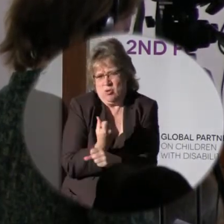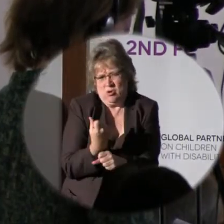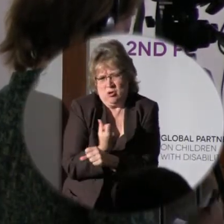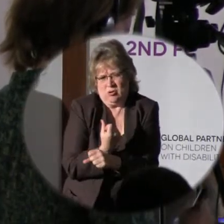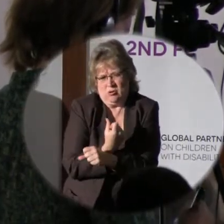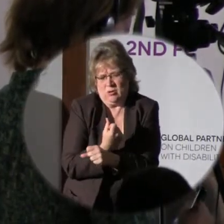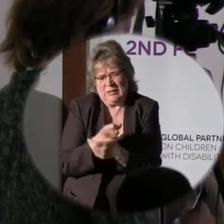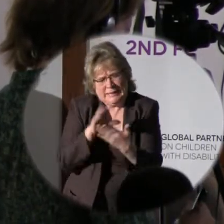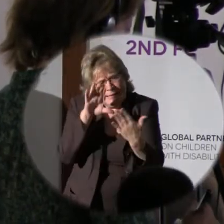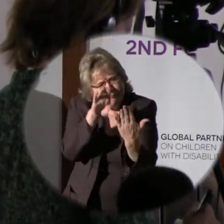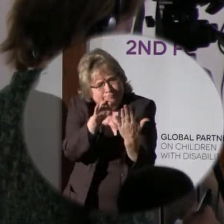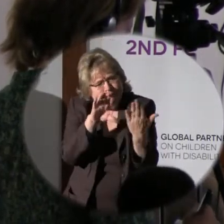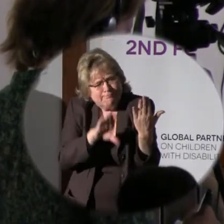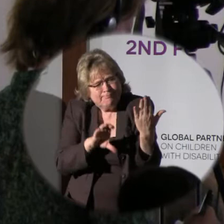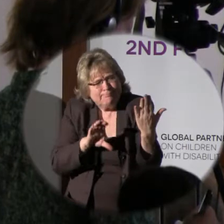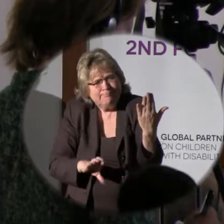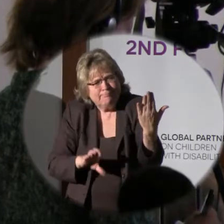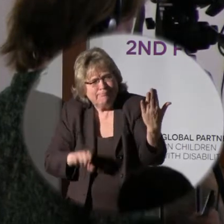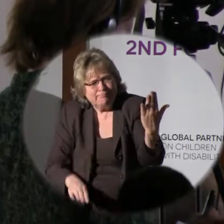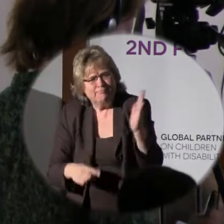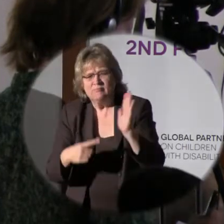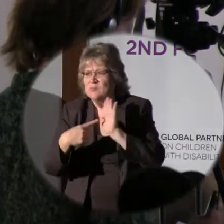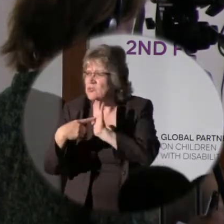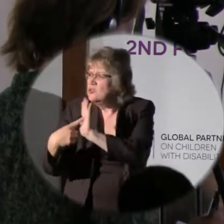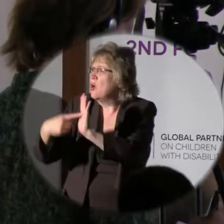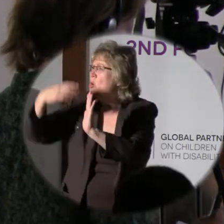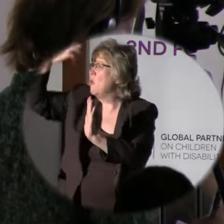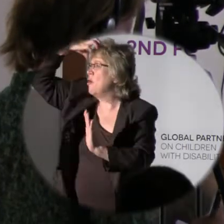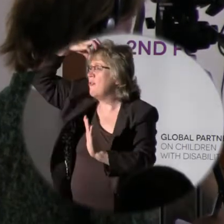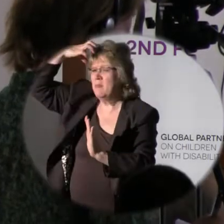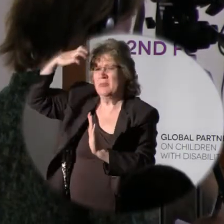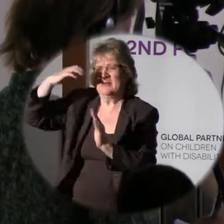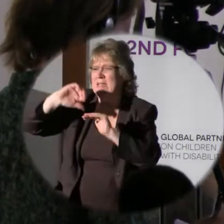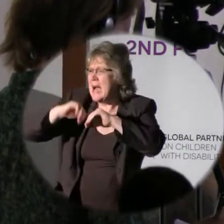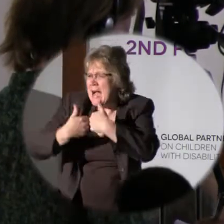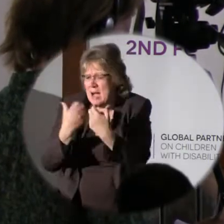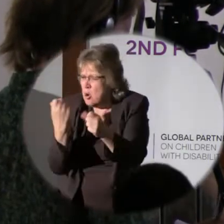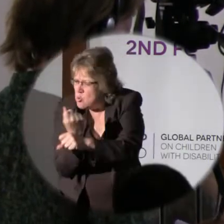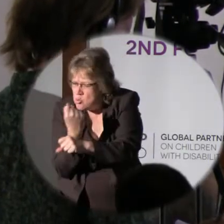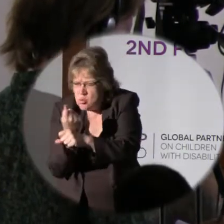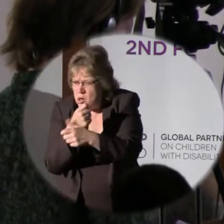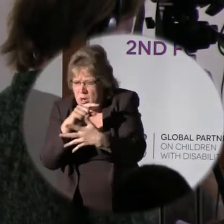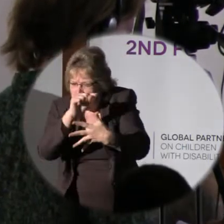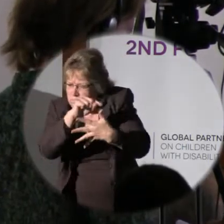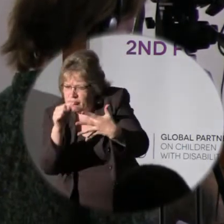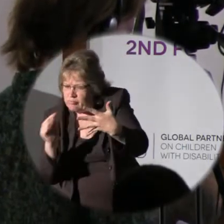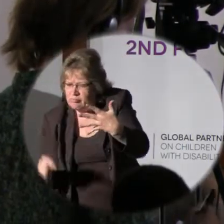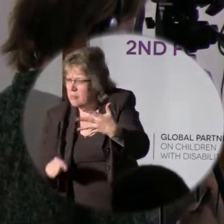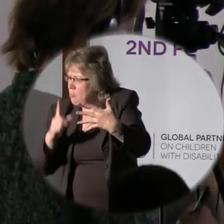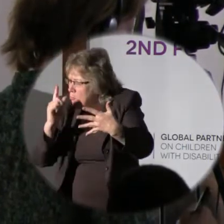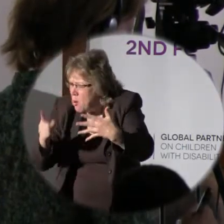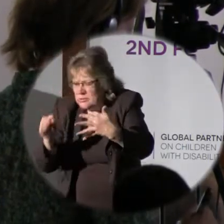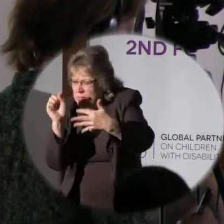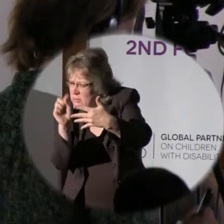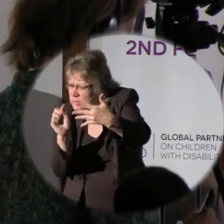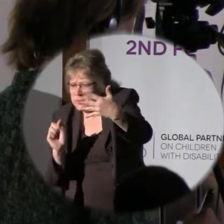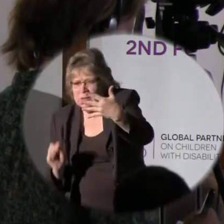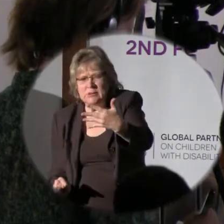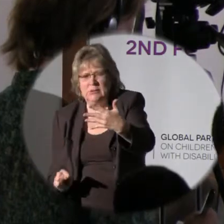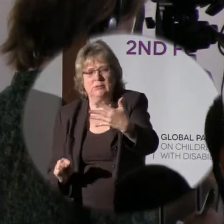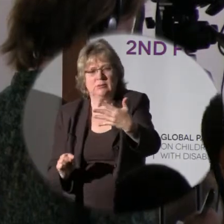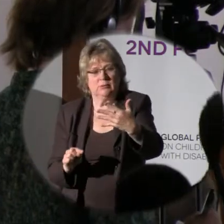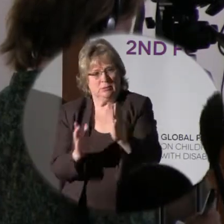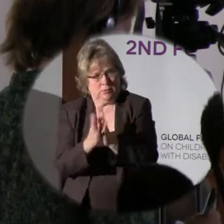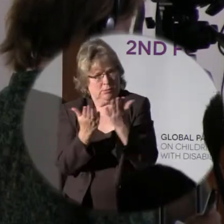towards 2015 and future decades to come. As the deadline for the